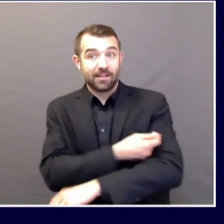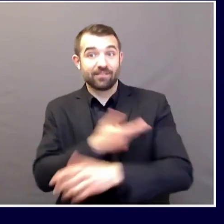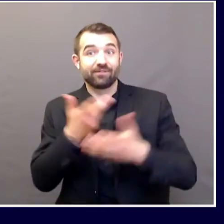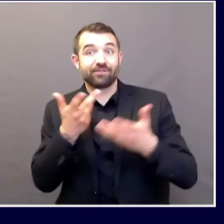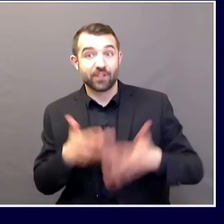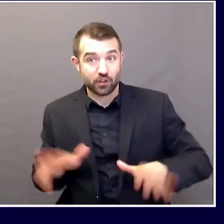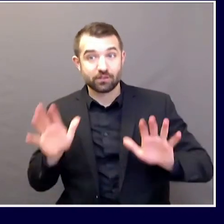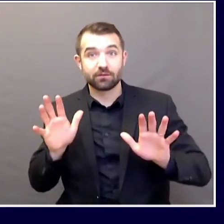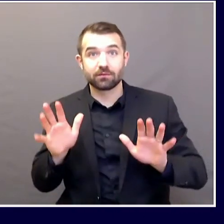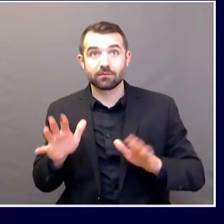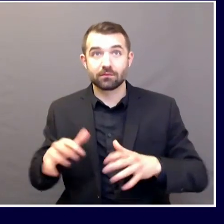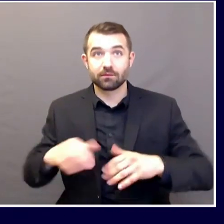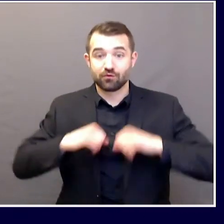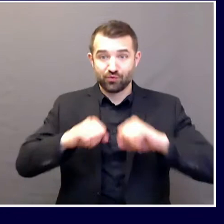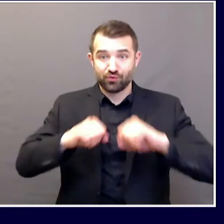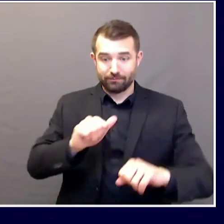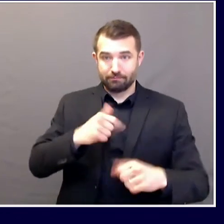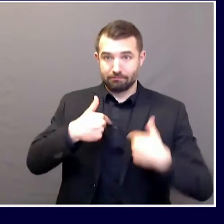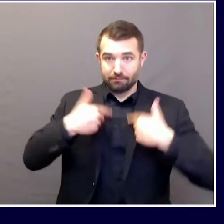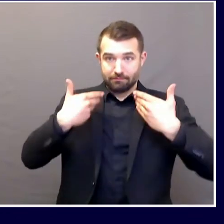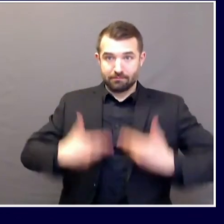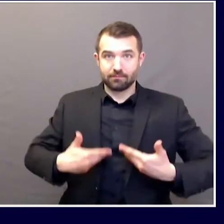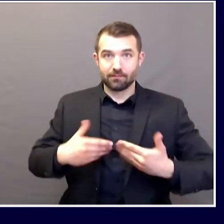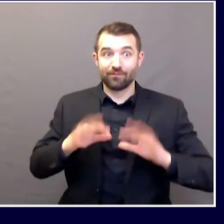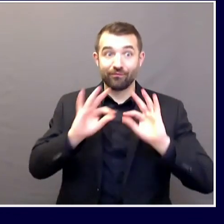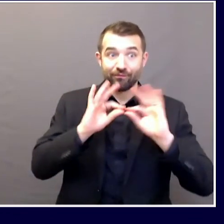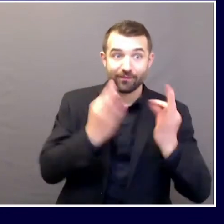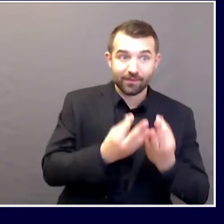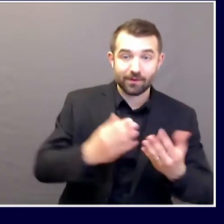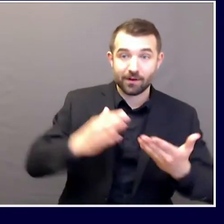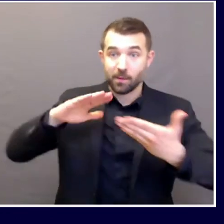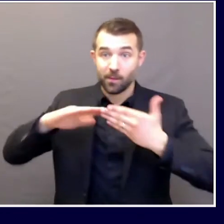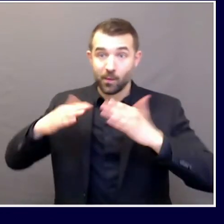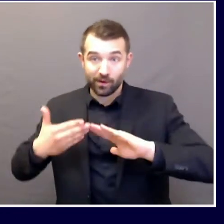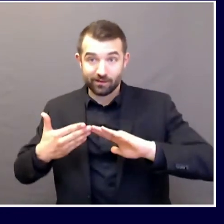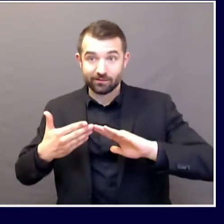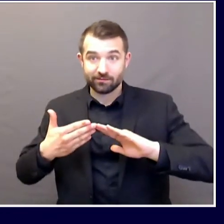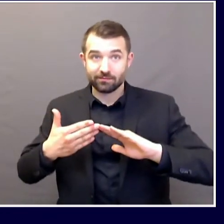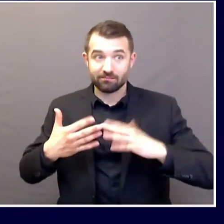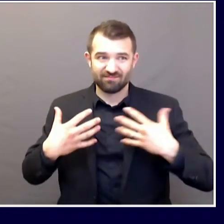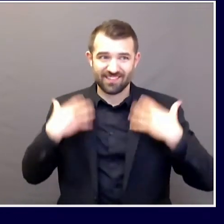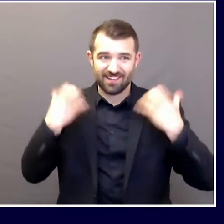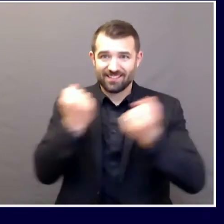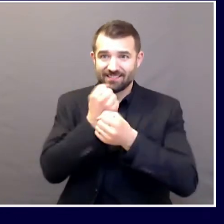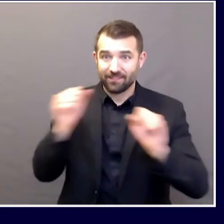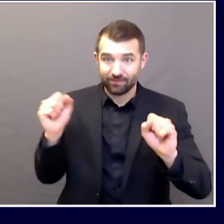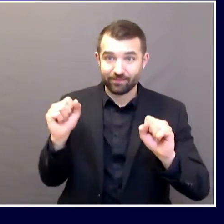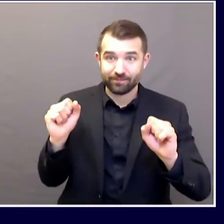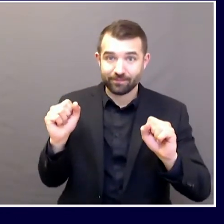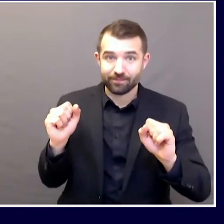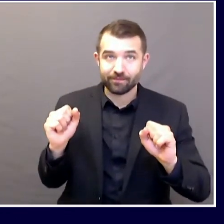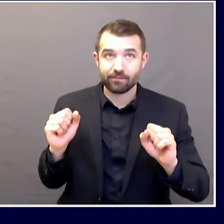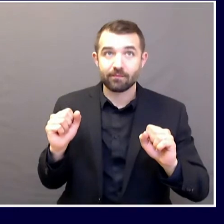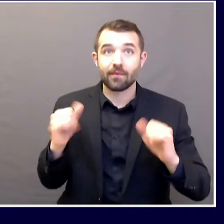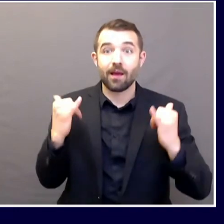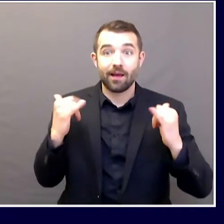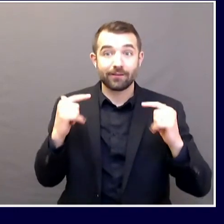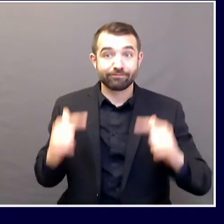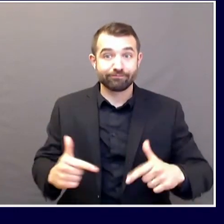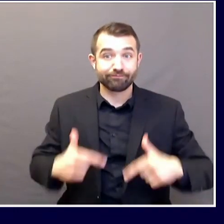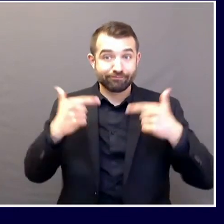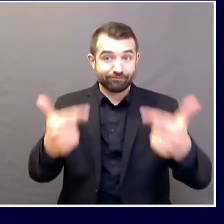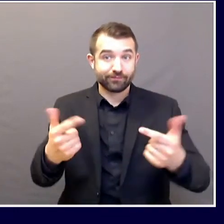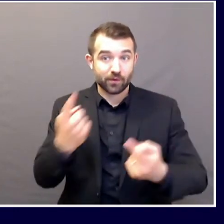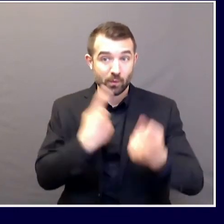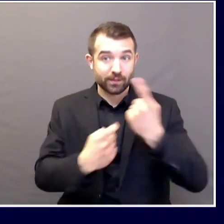family, and your community healthy and safe. With that, I'd like to turn things over to our colleagues in the media.